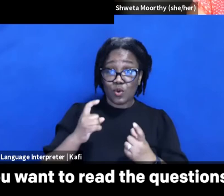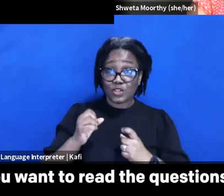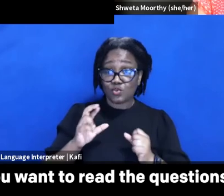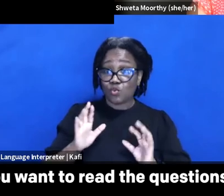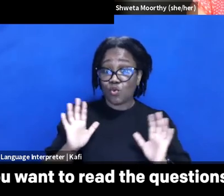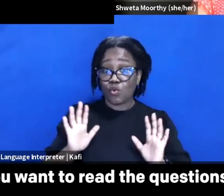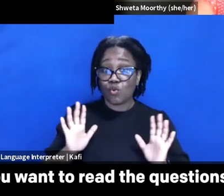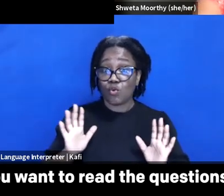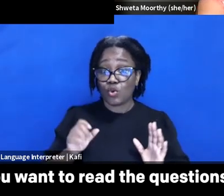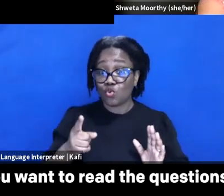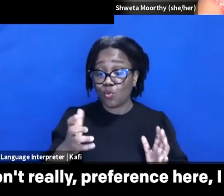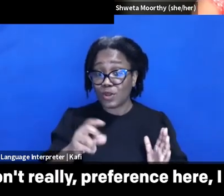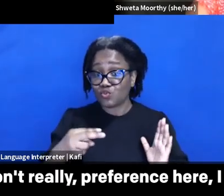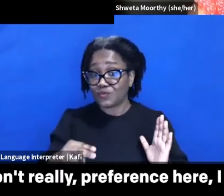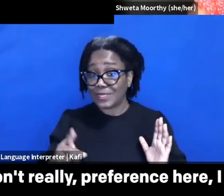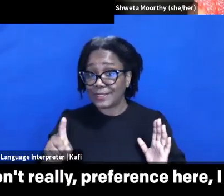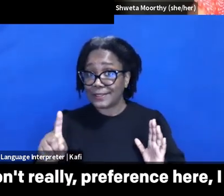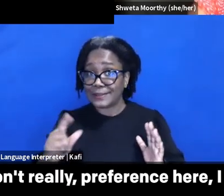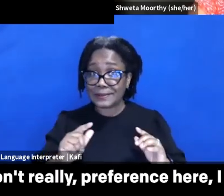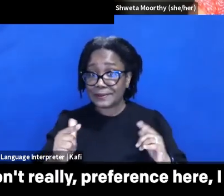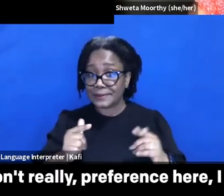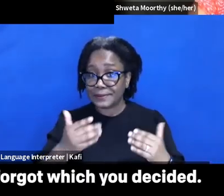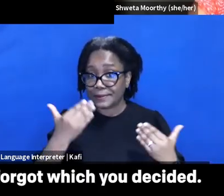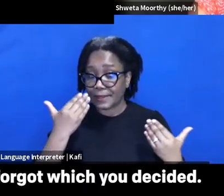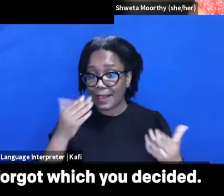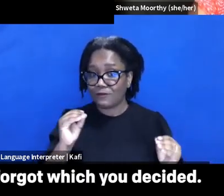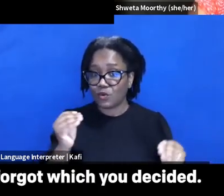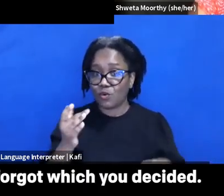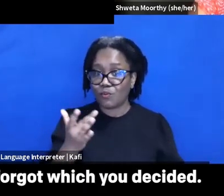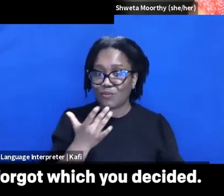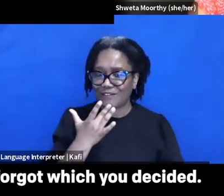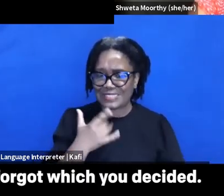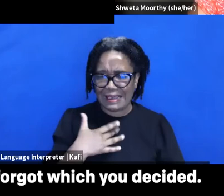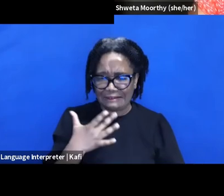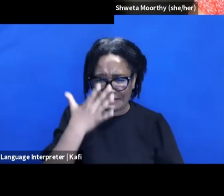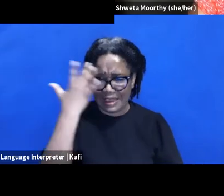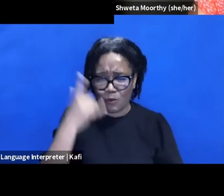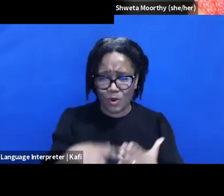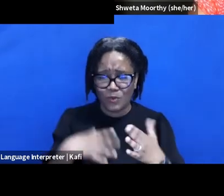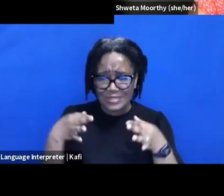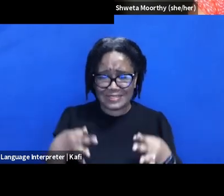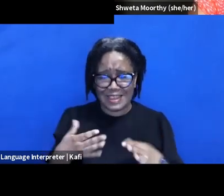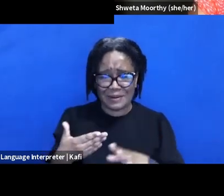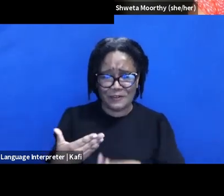Or do you want to read out the questions? I don't really have a preference here. I forgot which we decided.